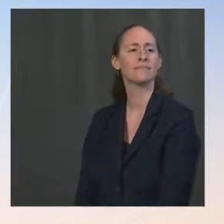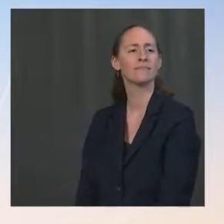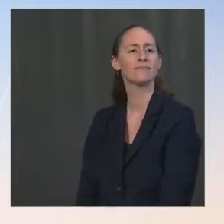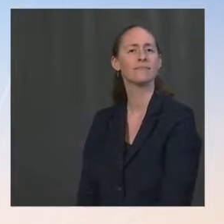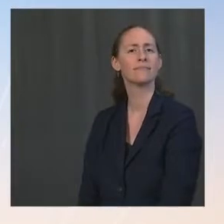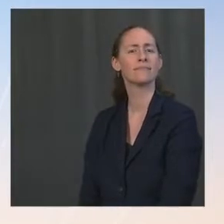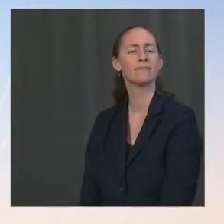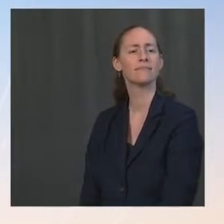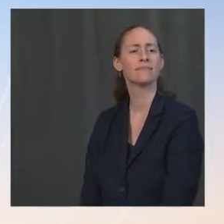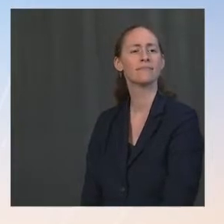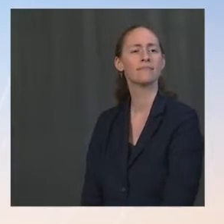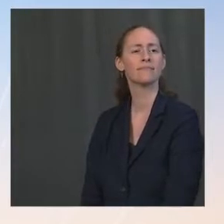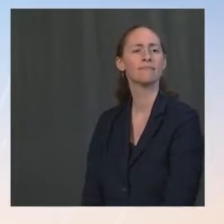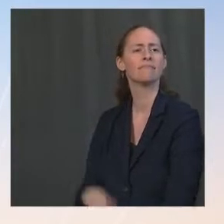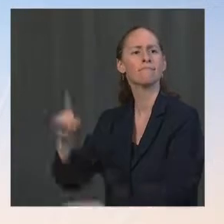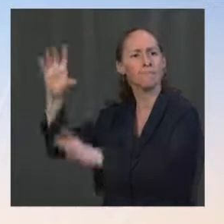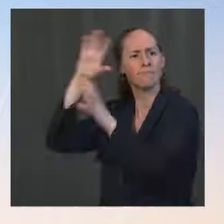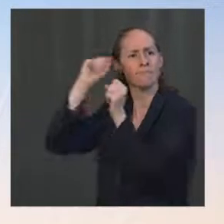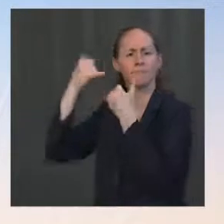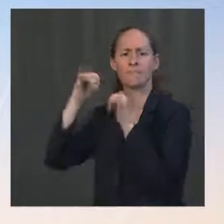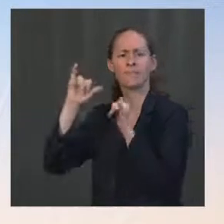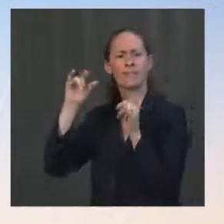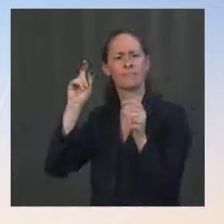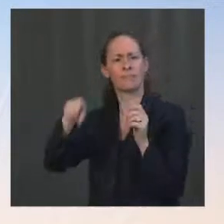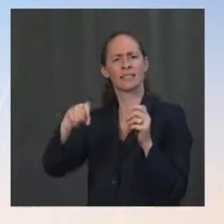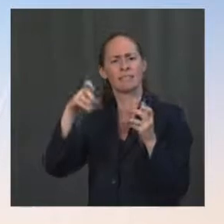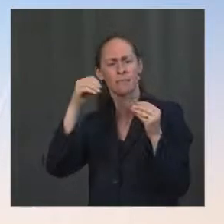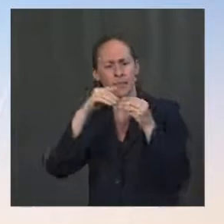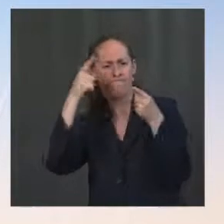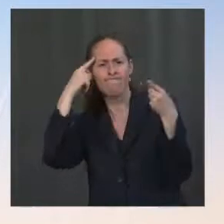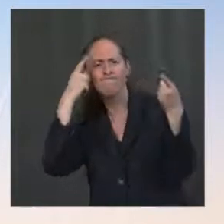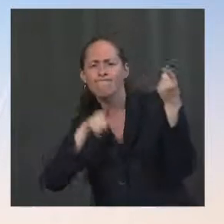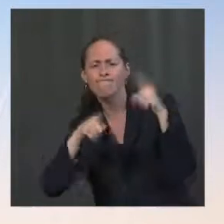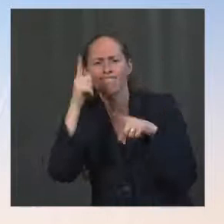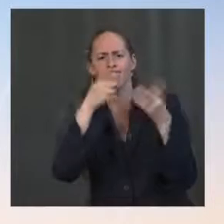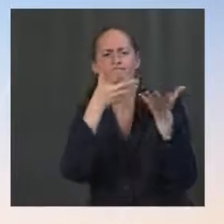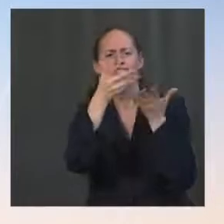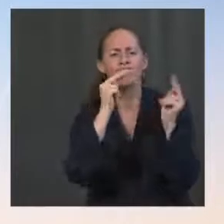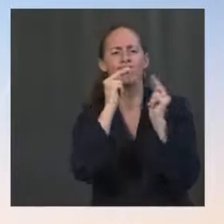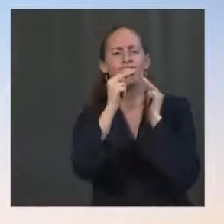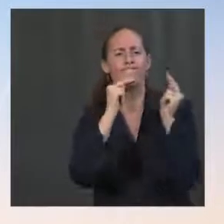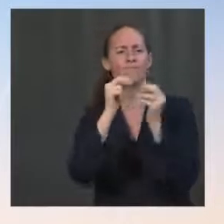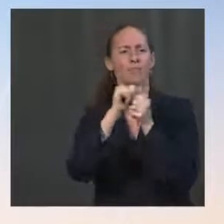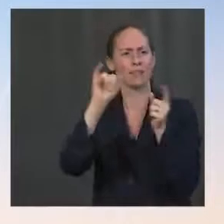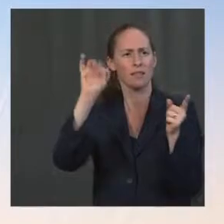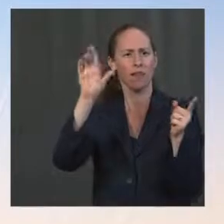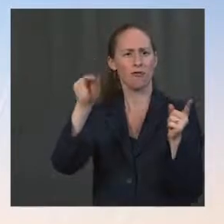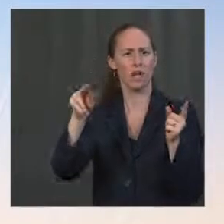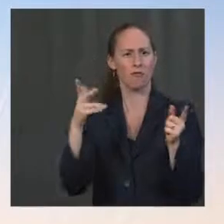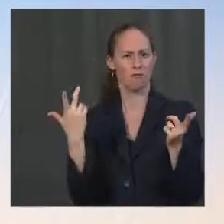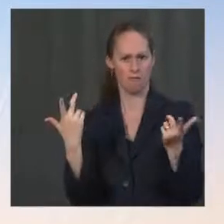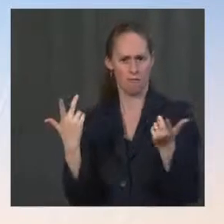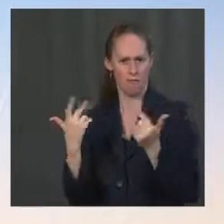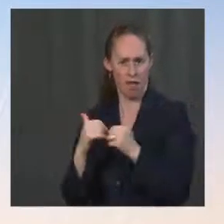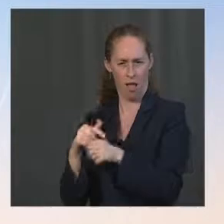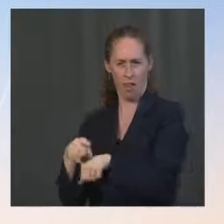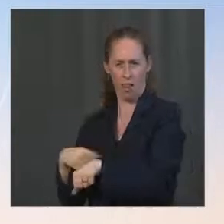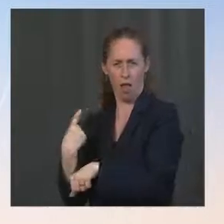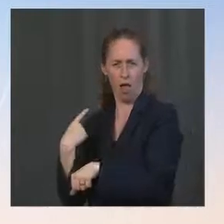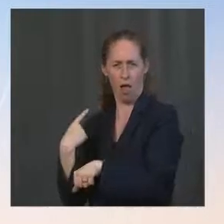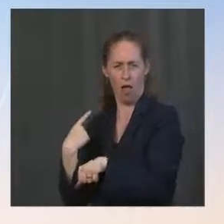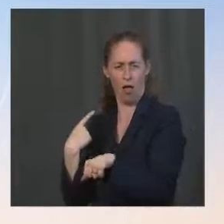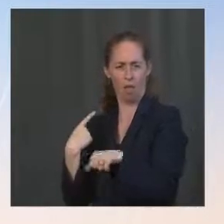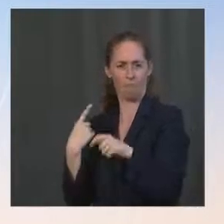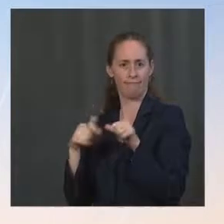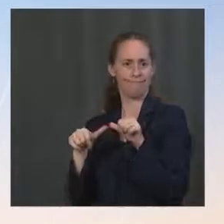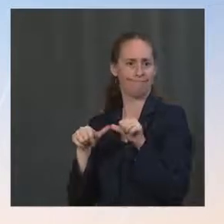on diplomacy regarding the Iran nuclear deal. How long is he willing to fight for that diplomatic path?